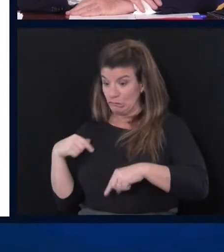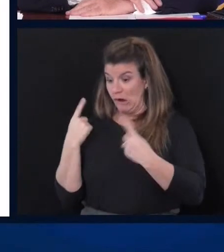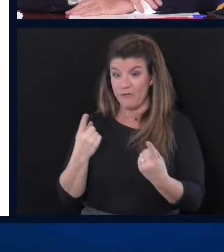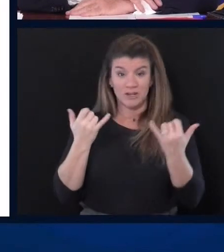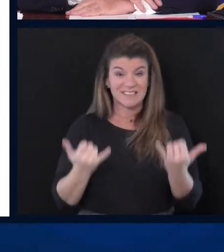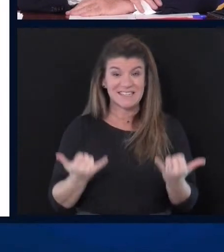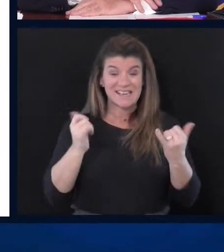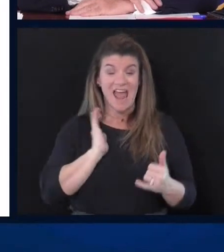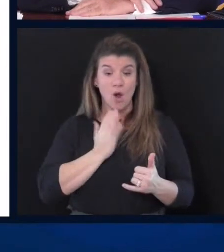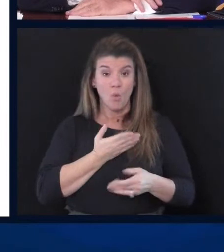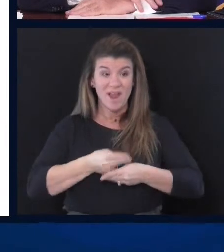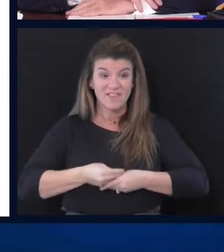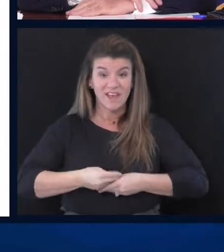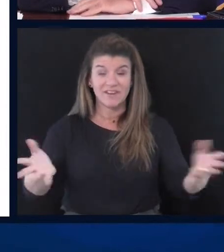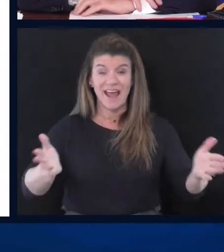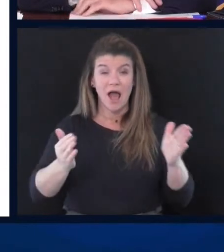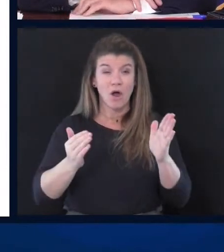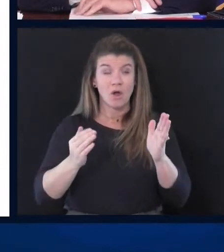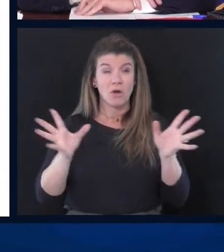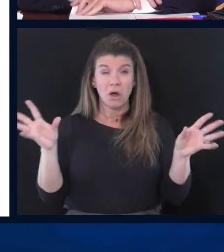a total of almost